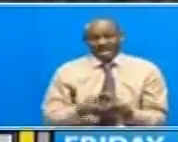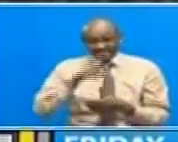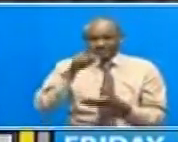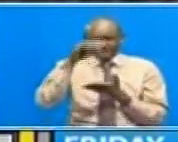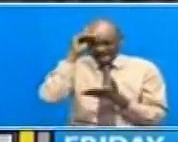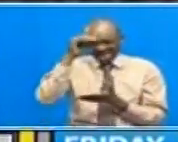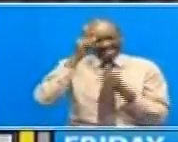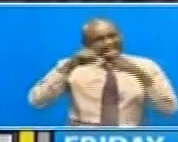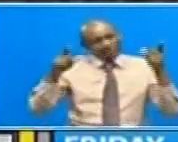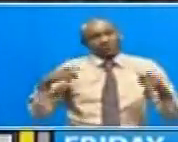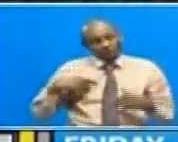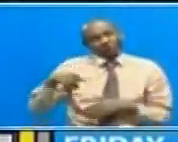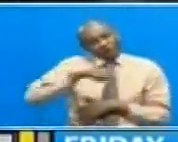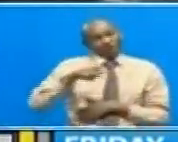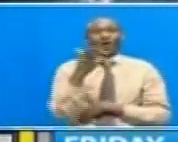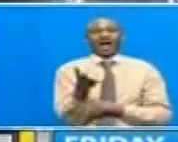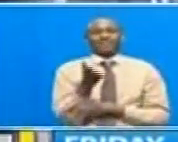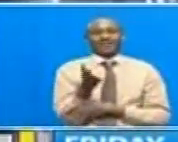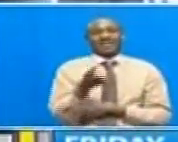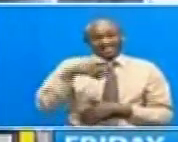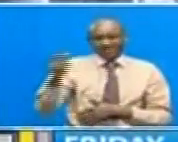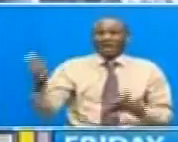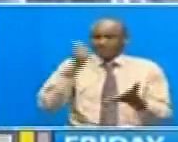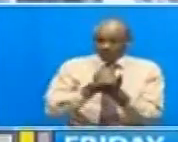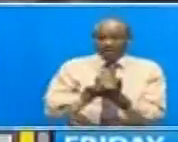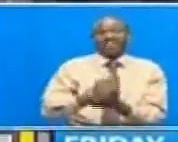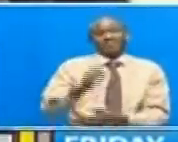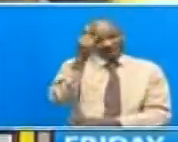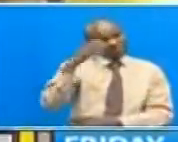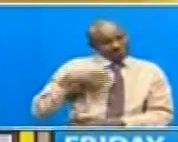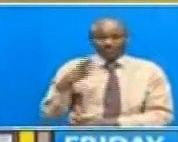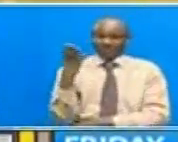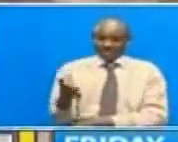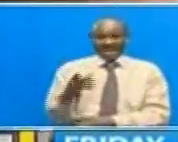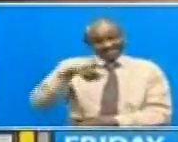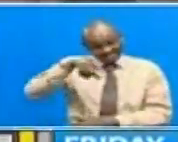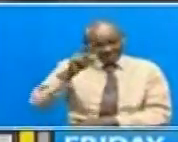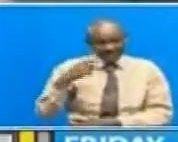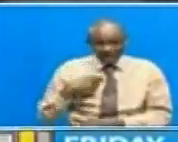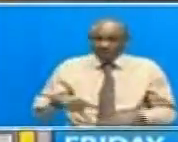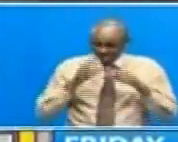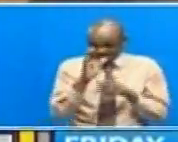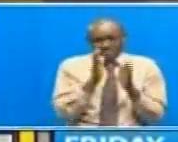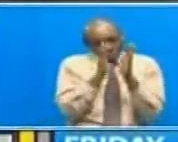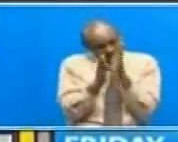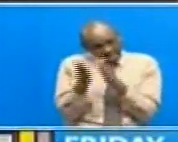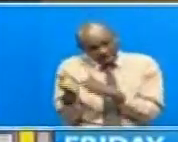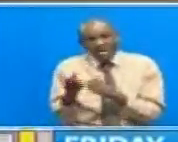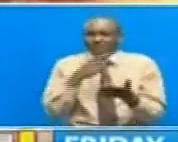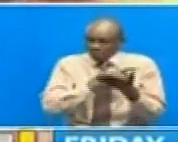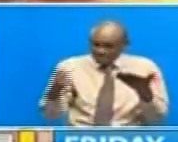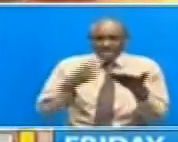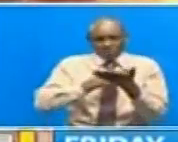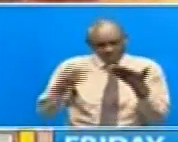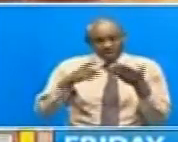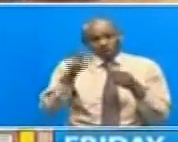Learning the language of the local community and employing 5 of them, Achol is now shaping her life, and every week she